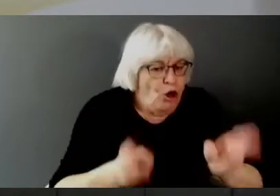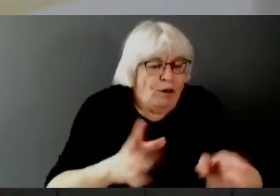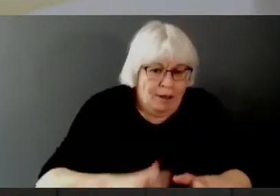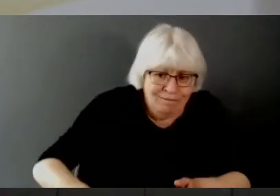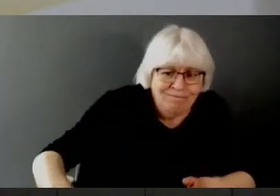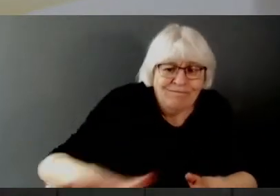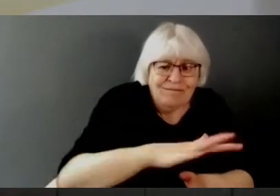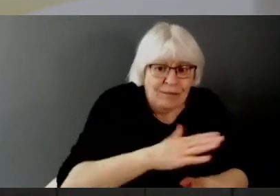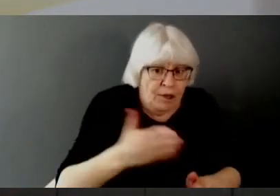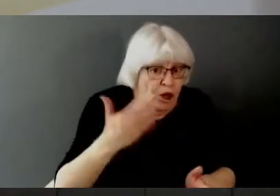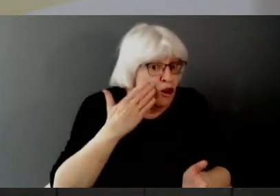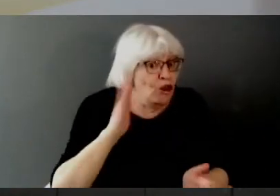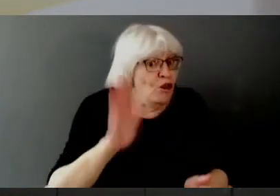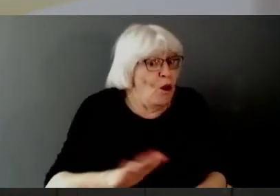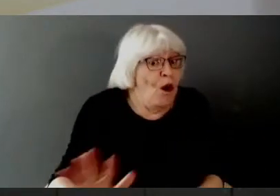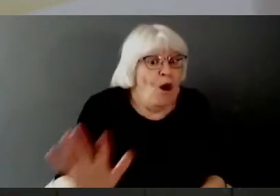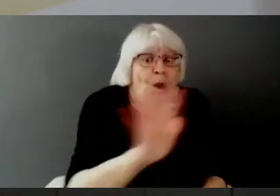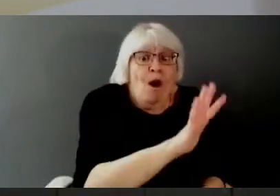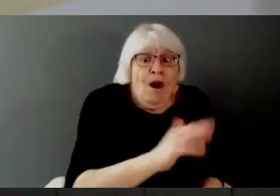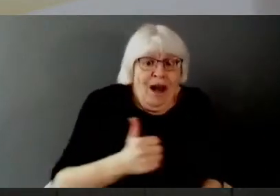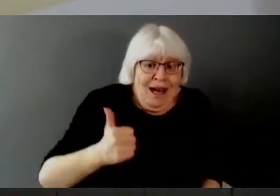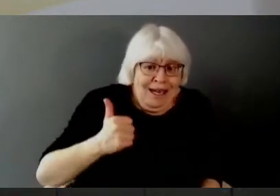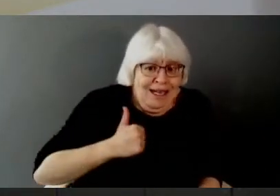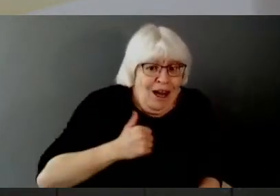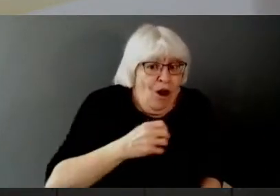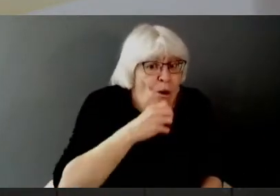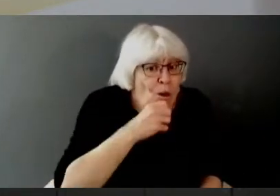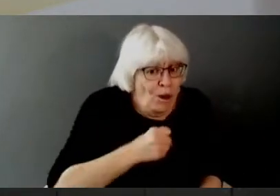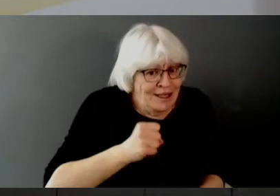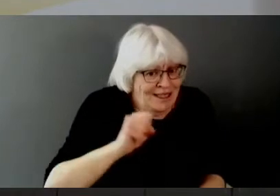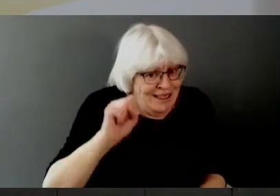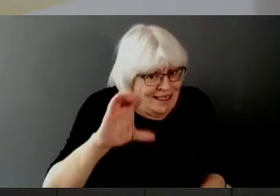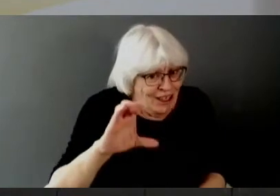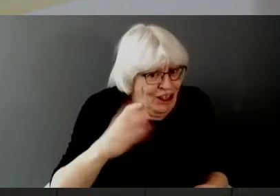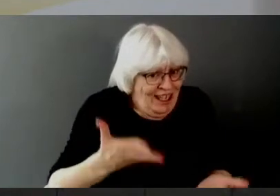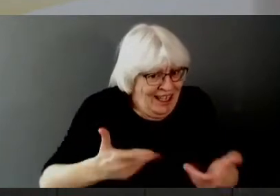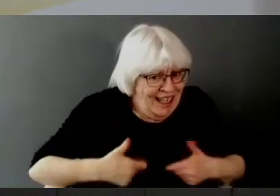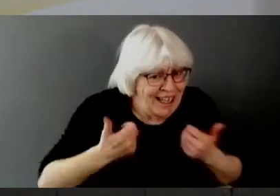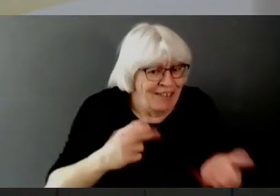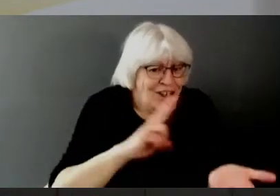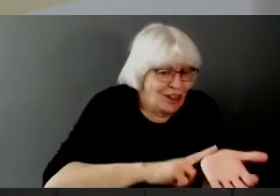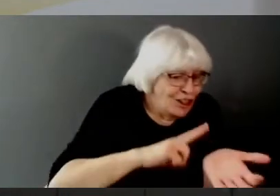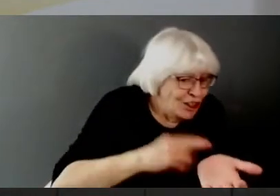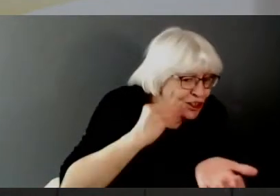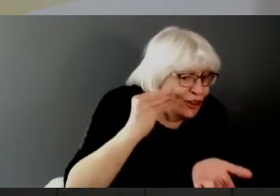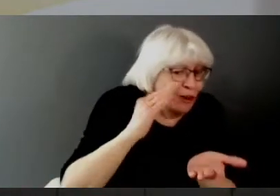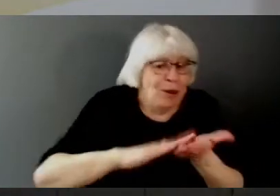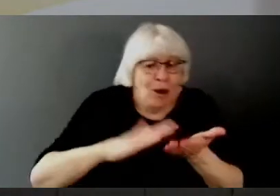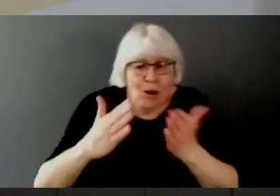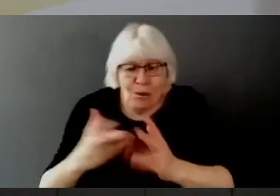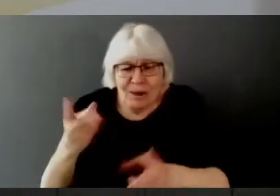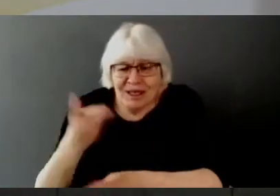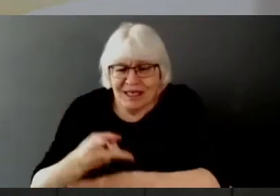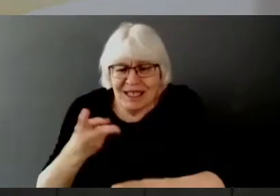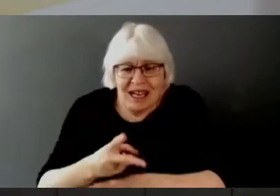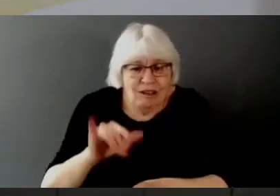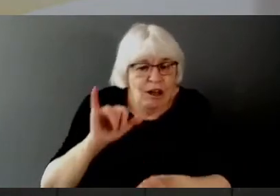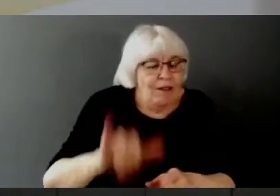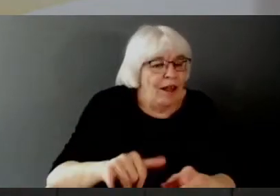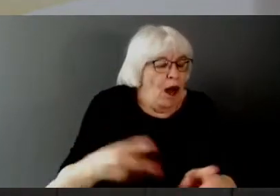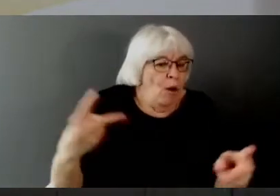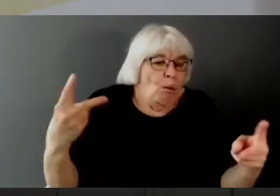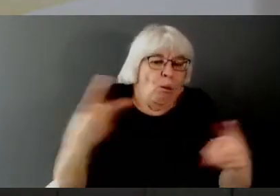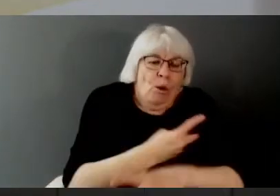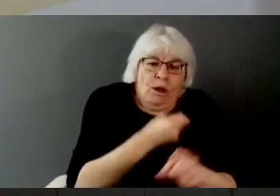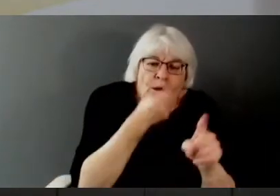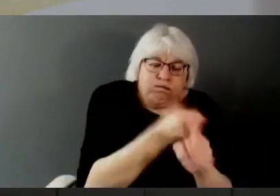congregate living situations have been disproportionately impacted by COVID-19. 63% of COVID-19 deaths have been associated